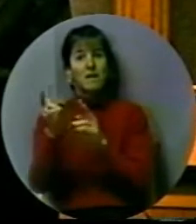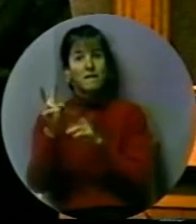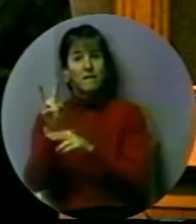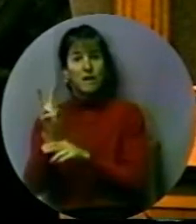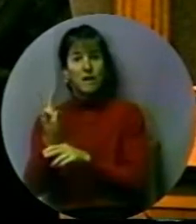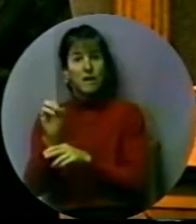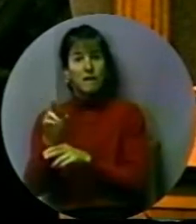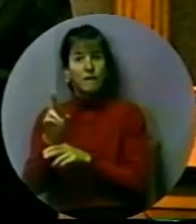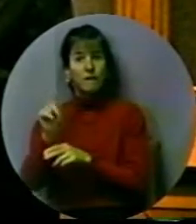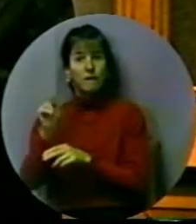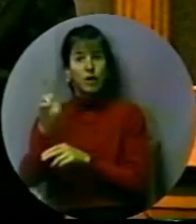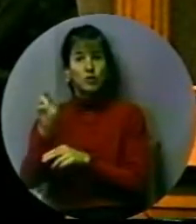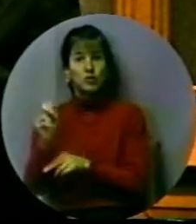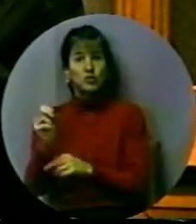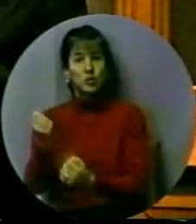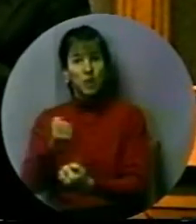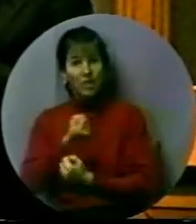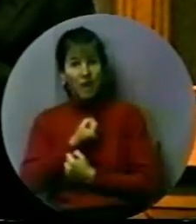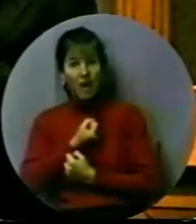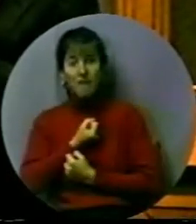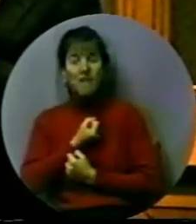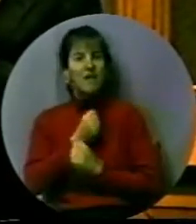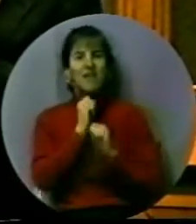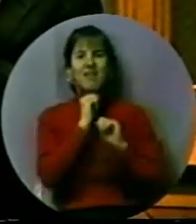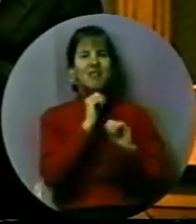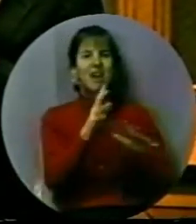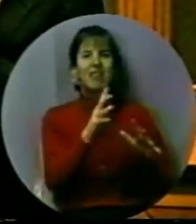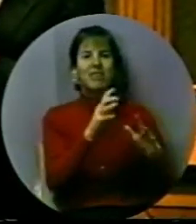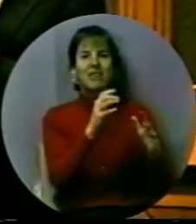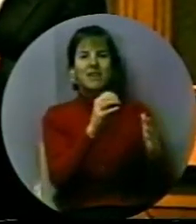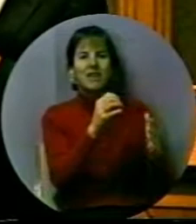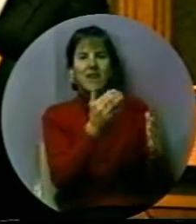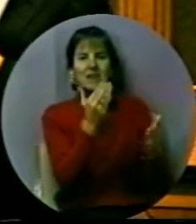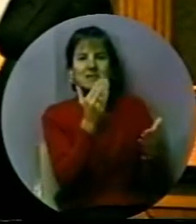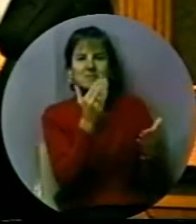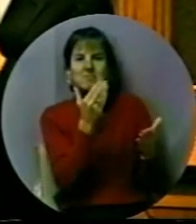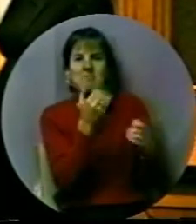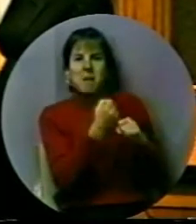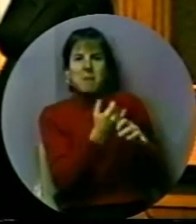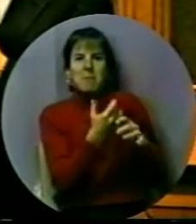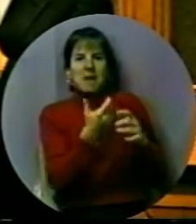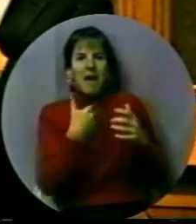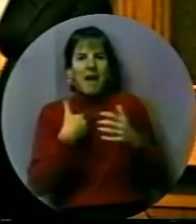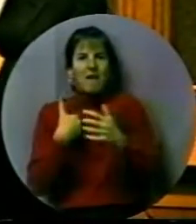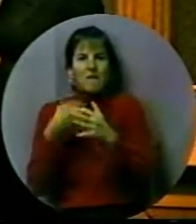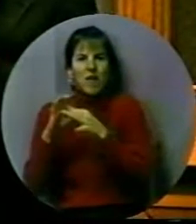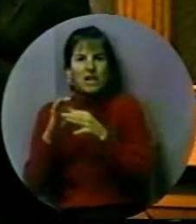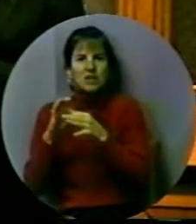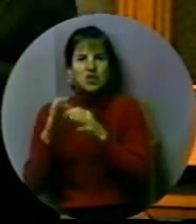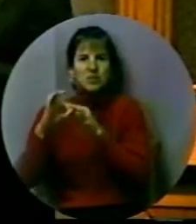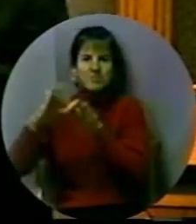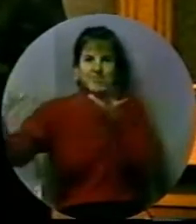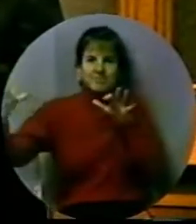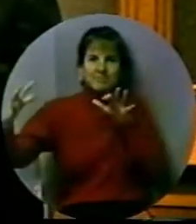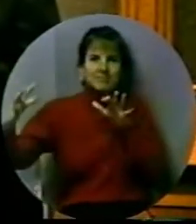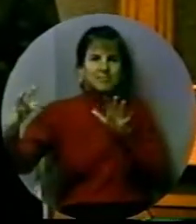love. What is virtue love? Virtue love is not mental